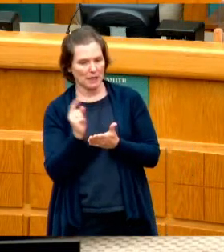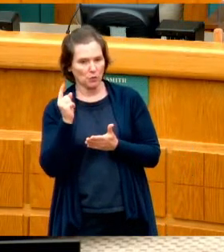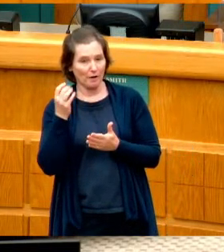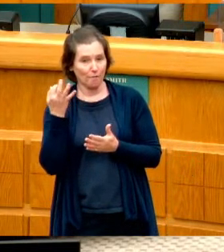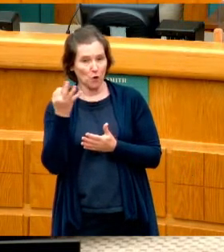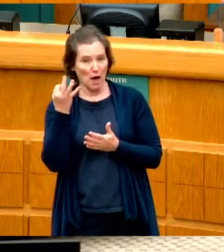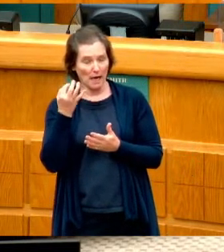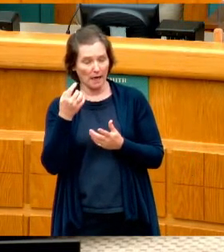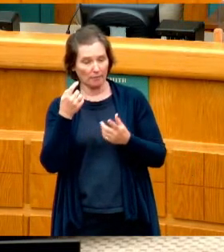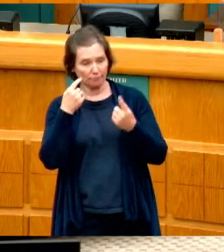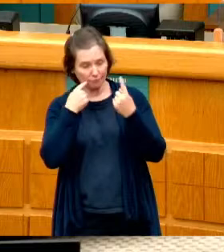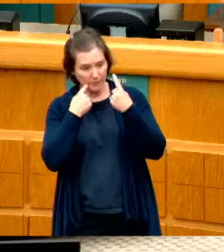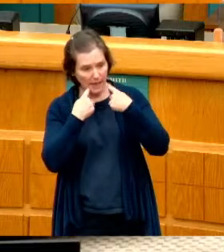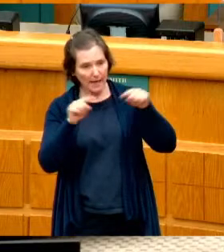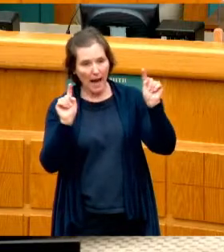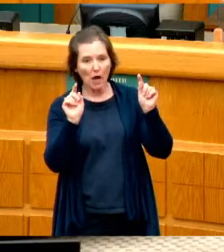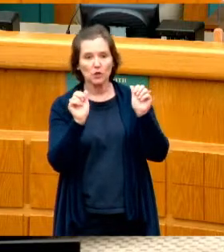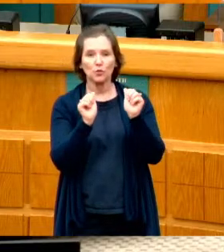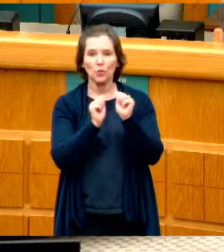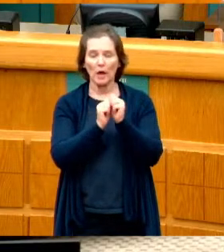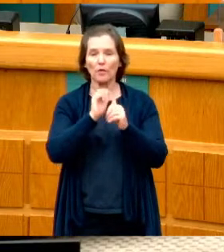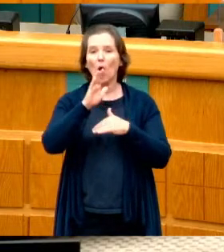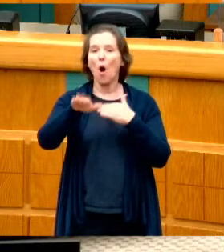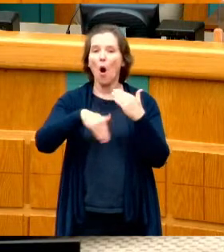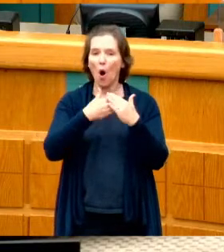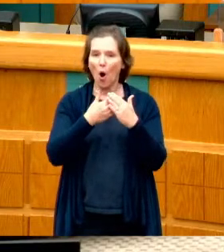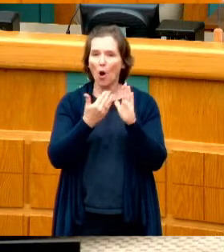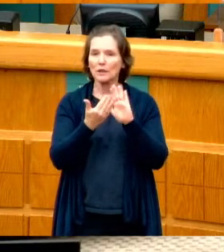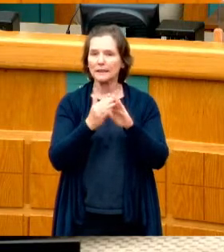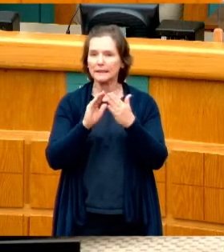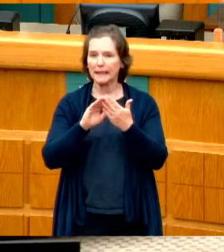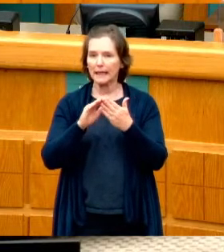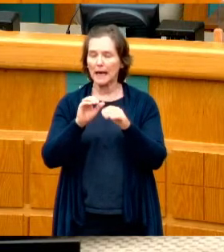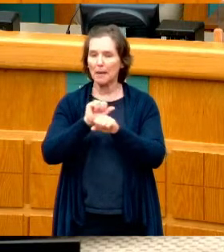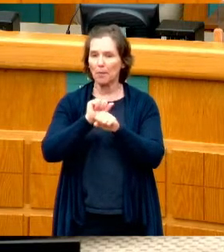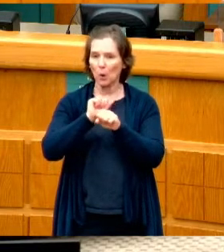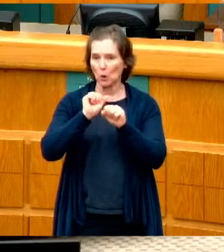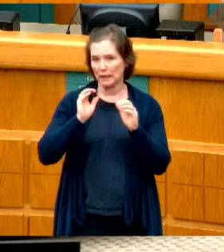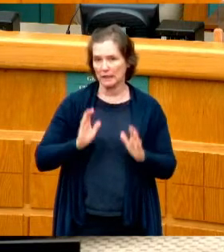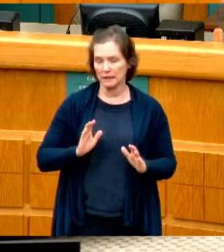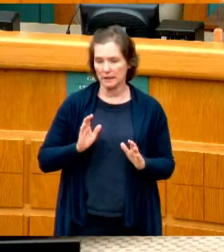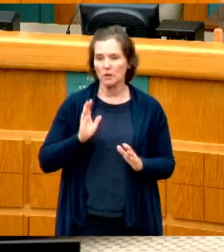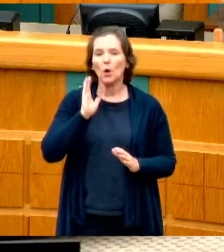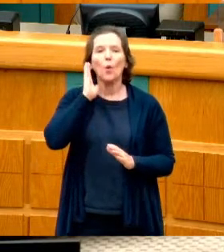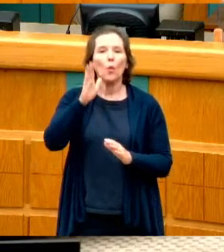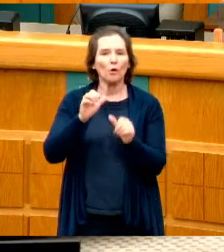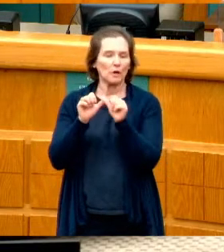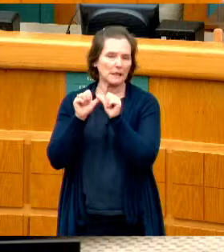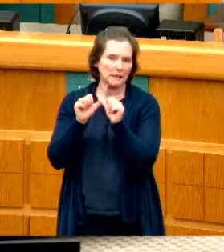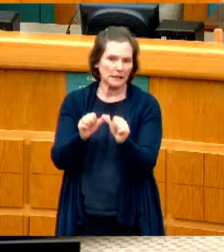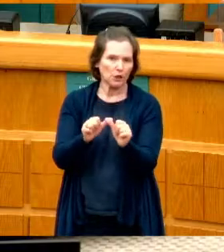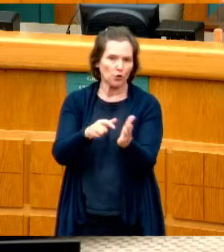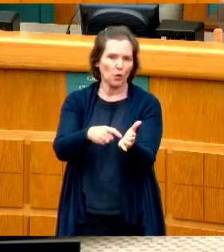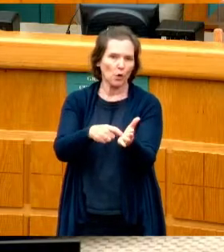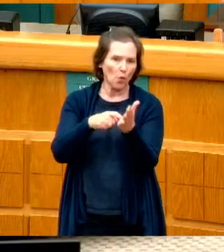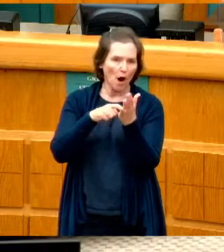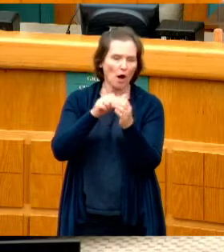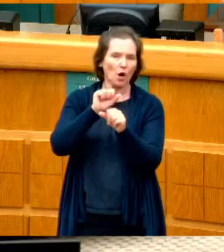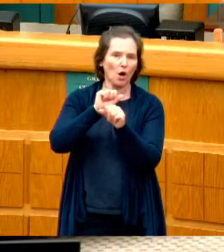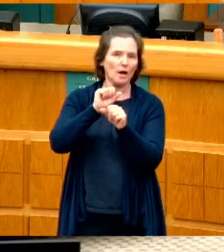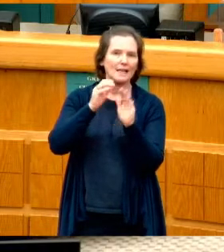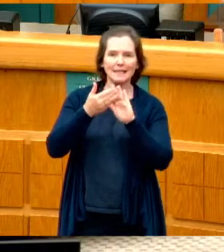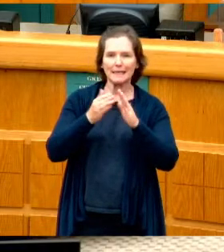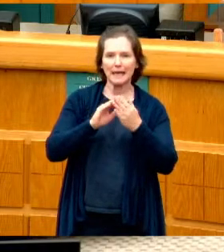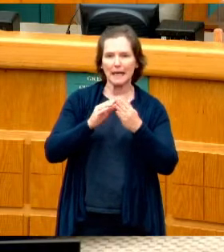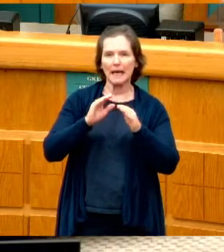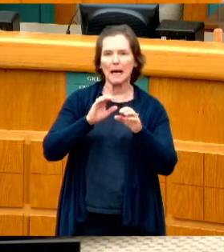plus employees, that we are going to continue to require them, our employees, to wear face masks. And the reason